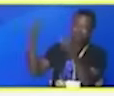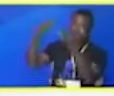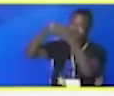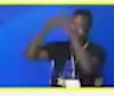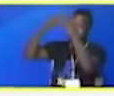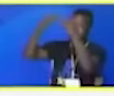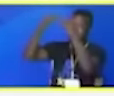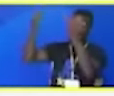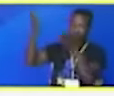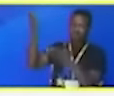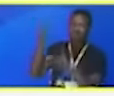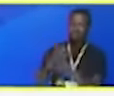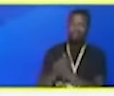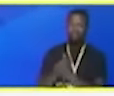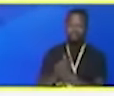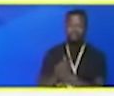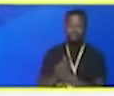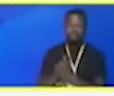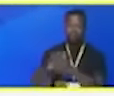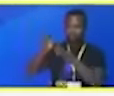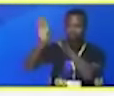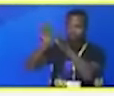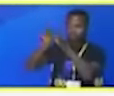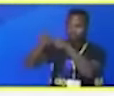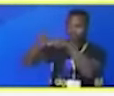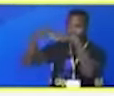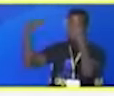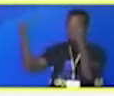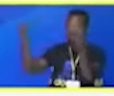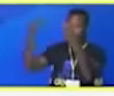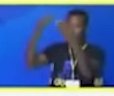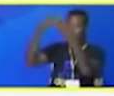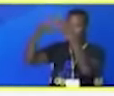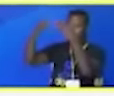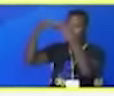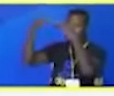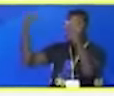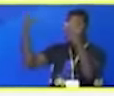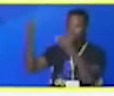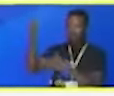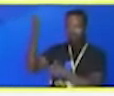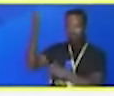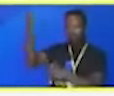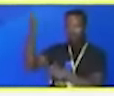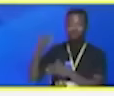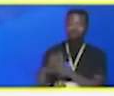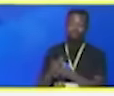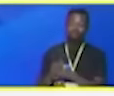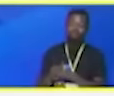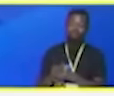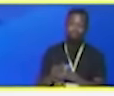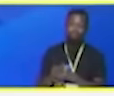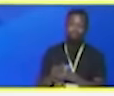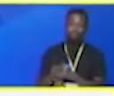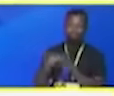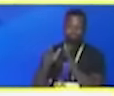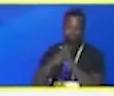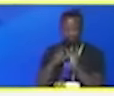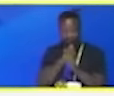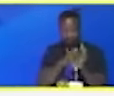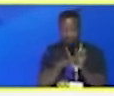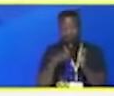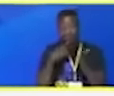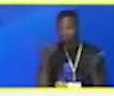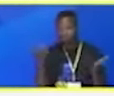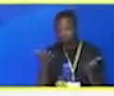heaven. A door was opened in heaven. And the Bible